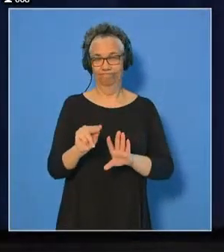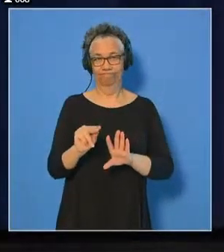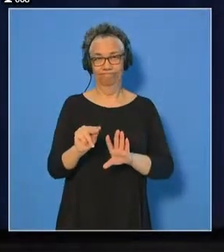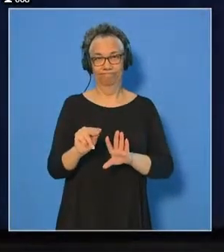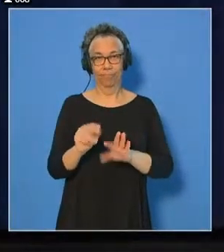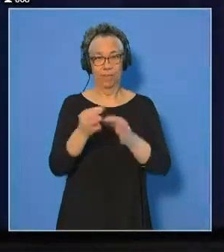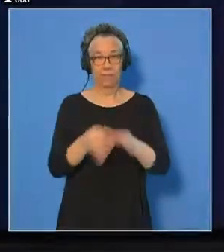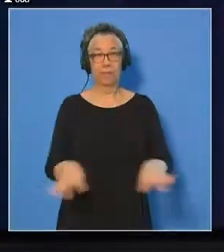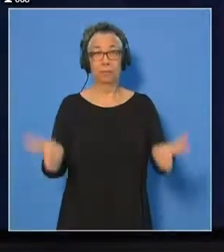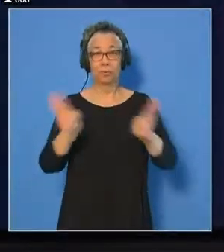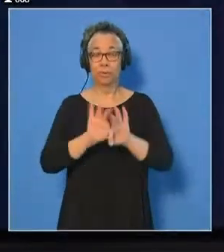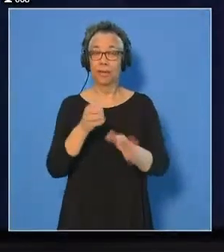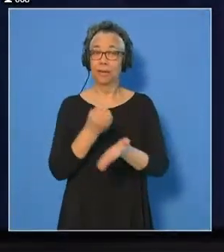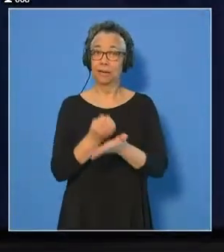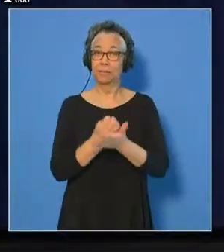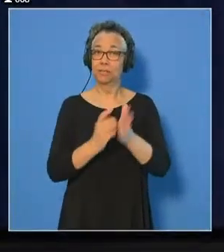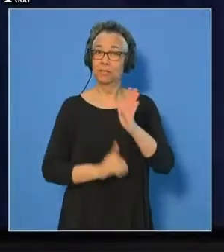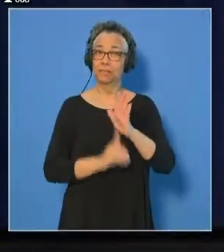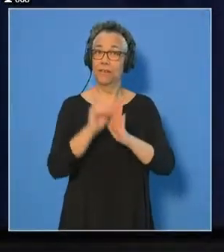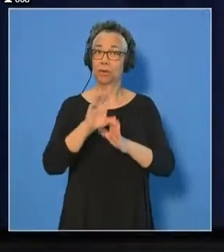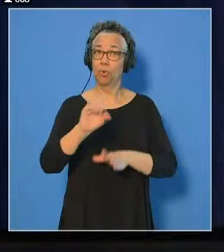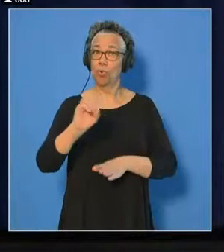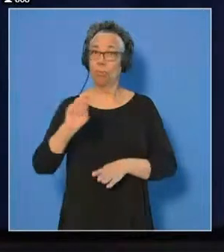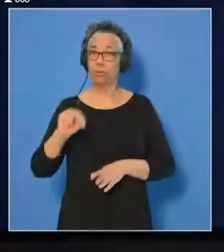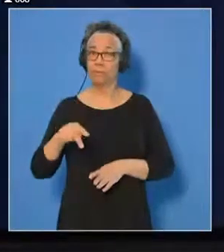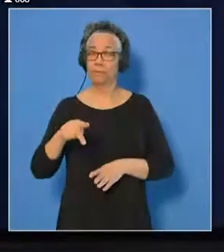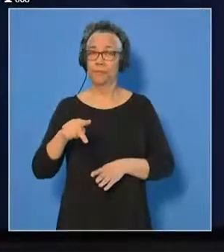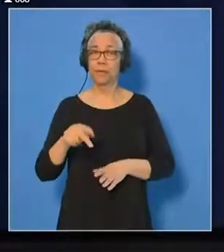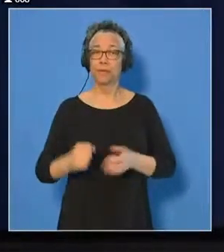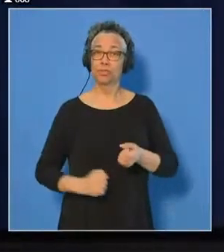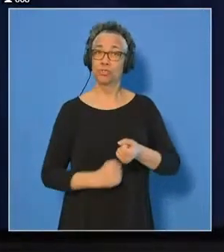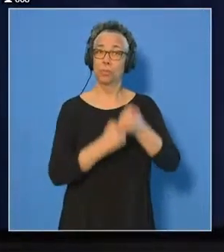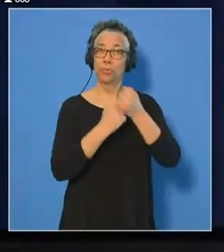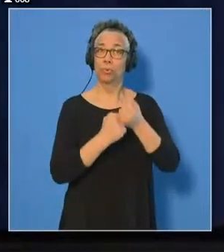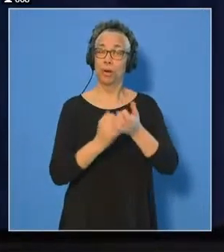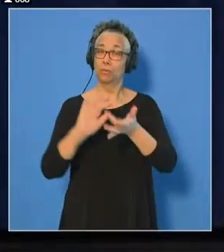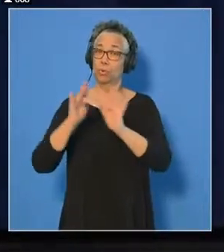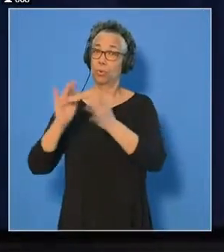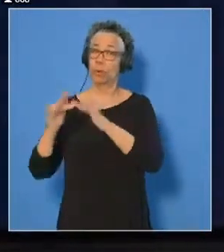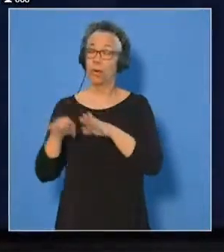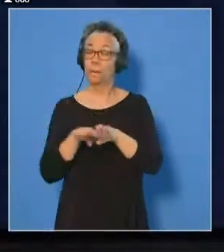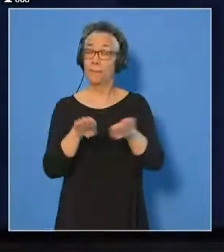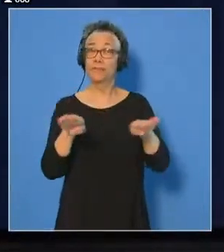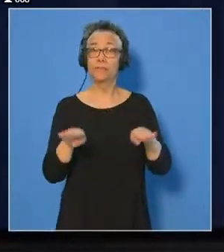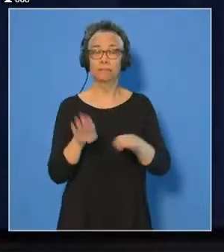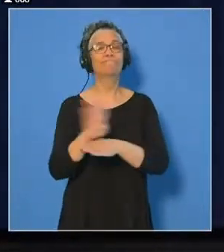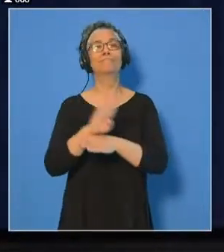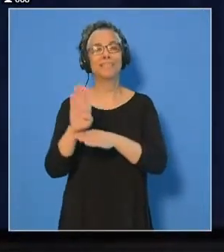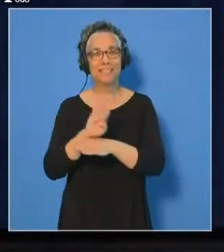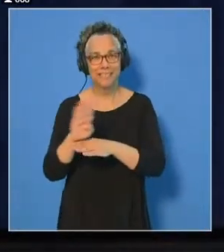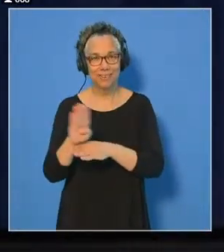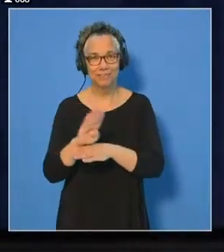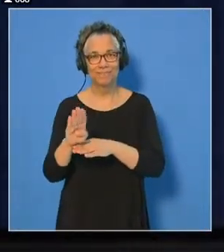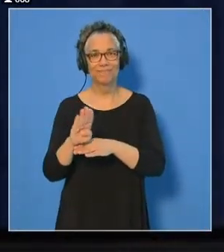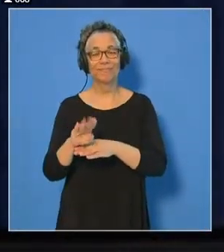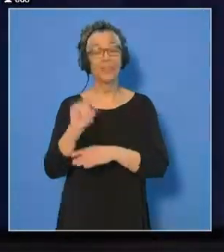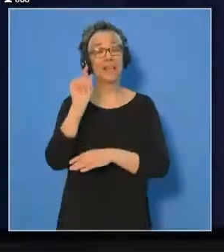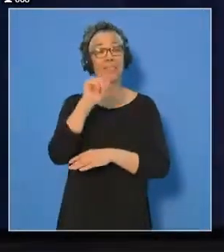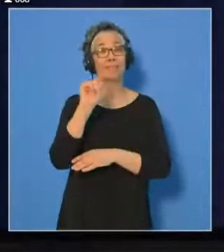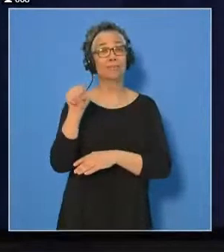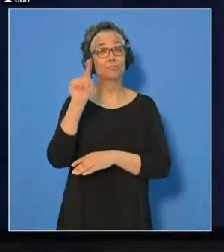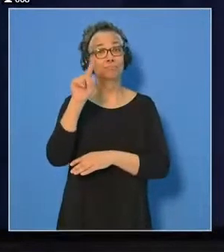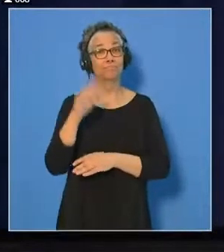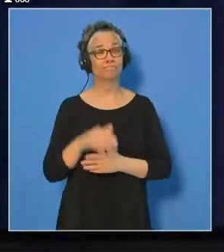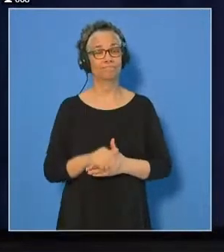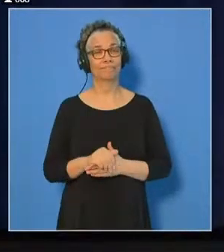Economic Development Corporation and the government of Bermuda support our local online business. And therefore, what I've asked is that the